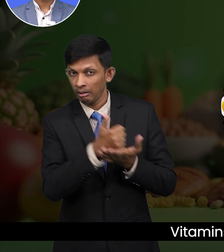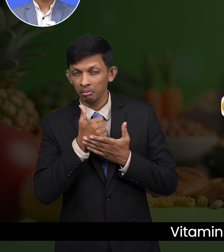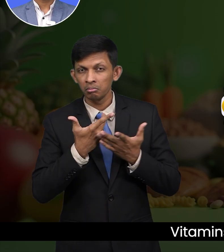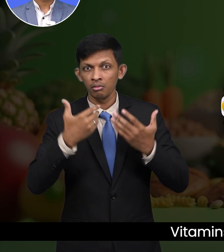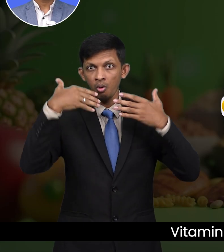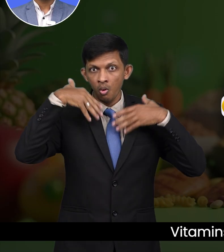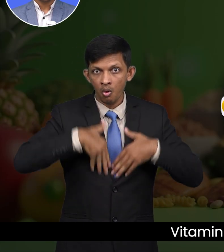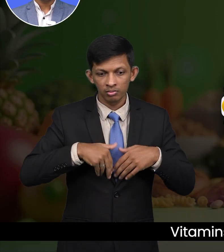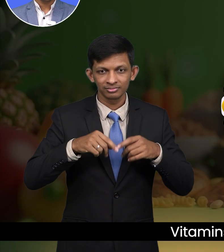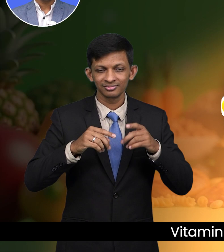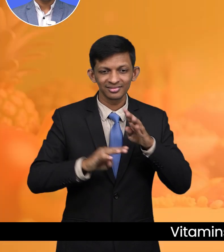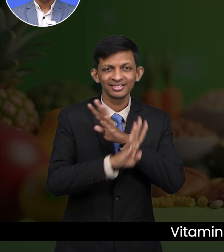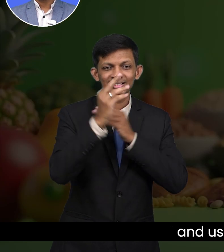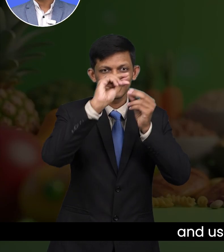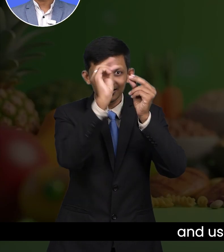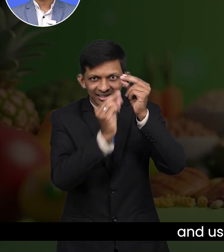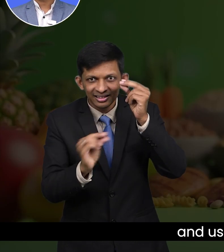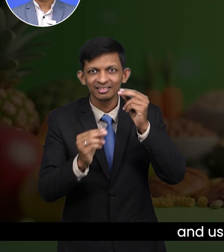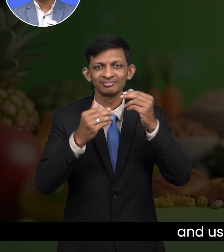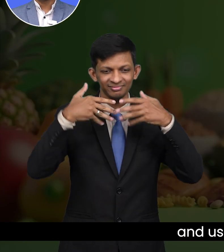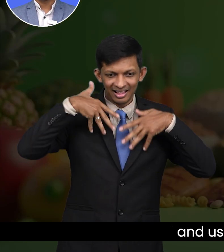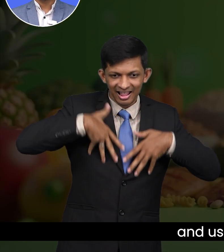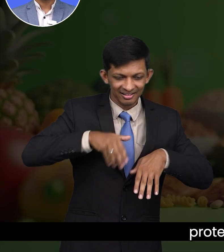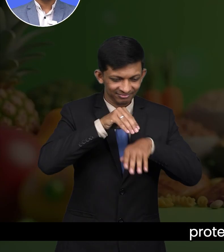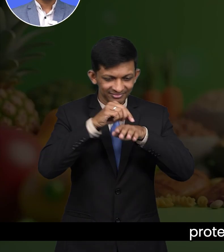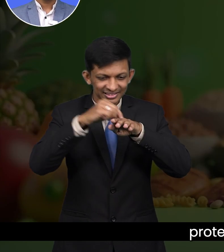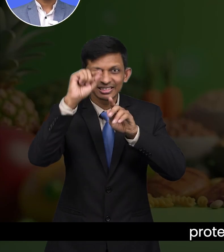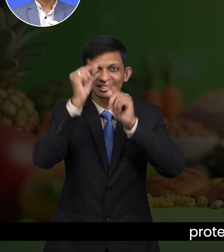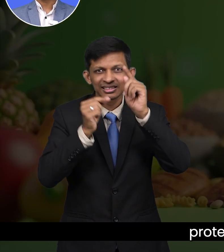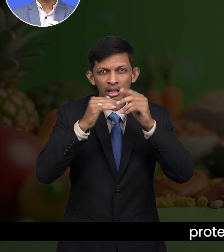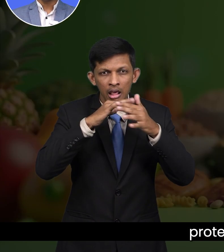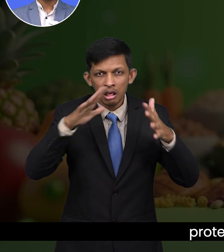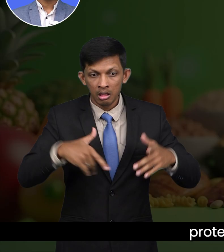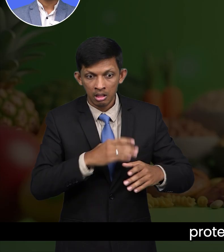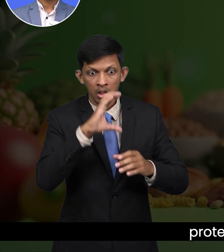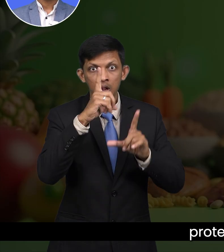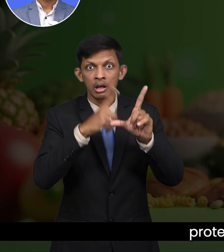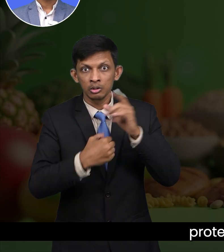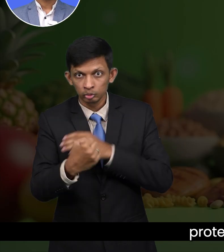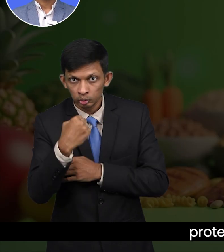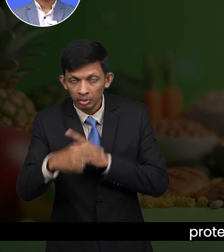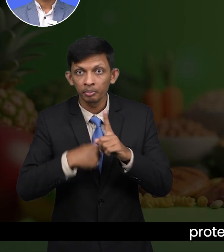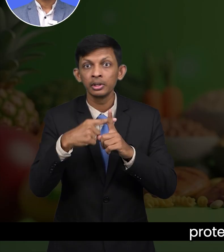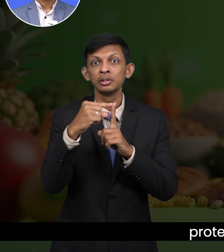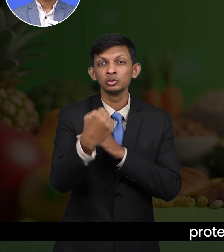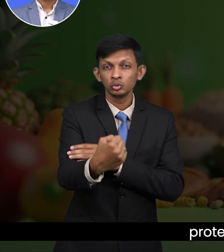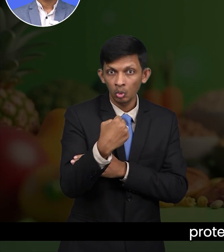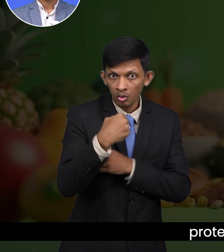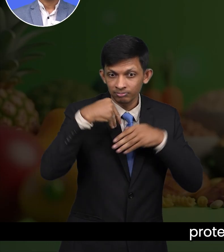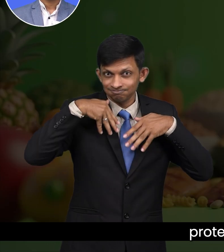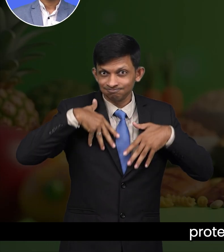Vitamins help our body digest and use carbohydrates and proteins in the right way.